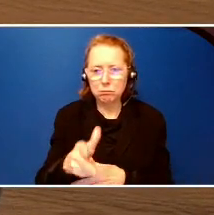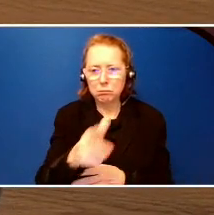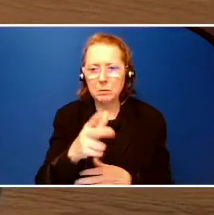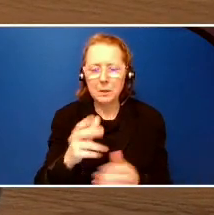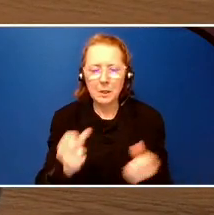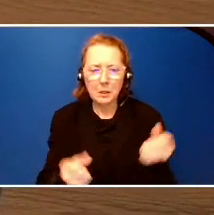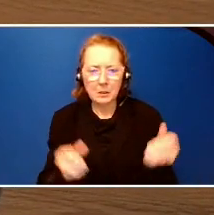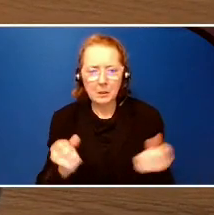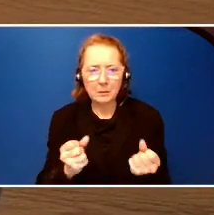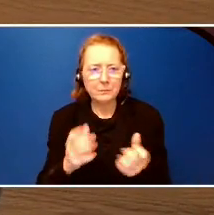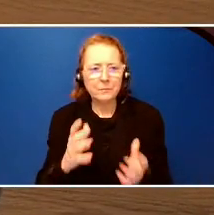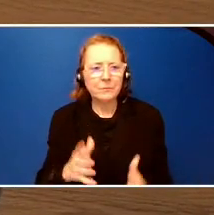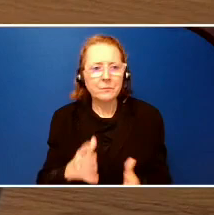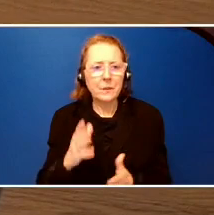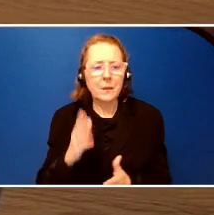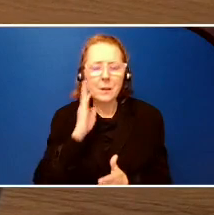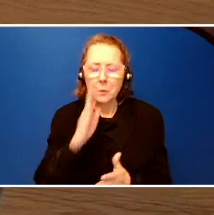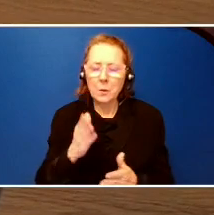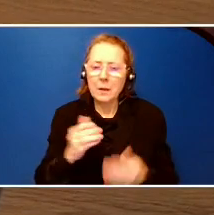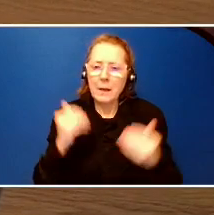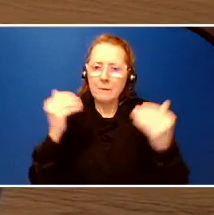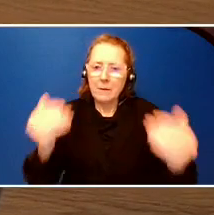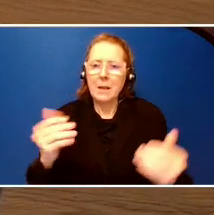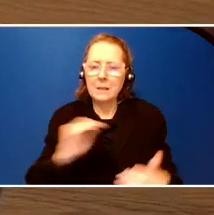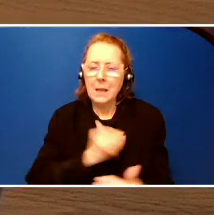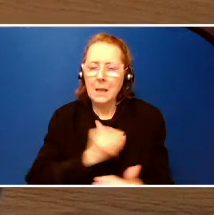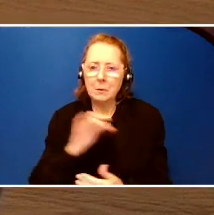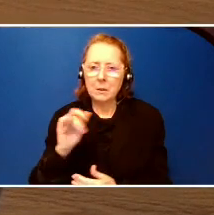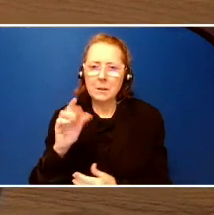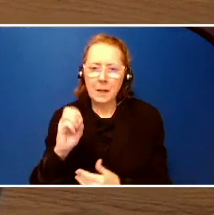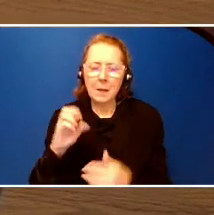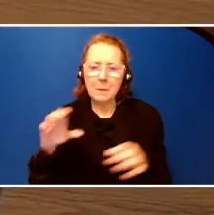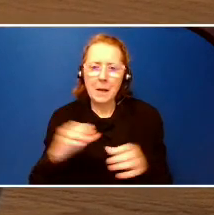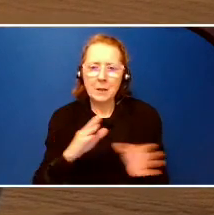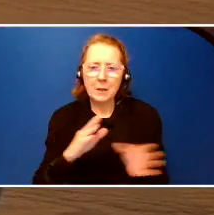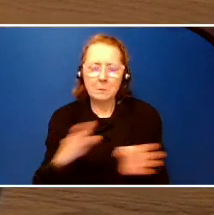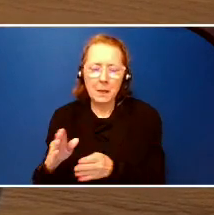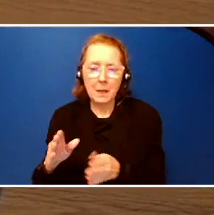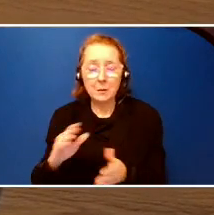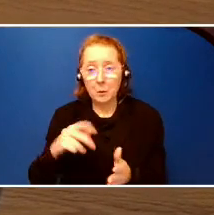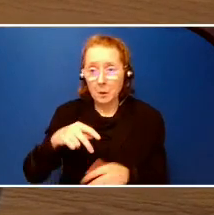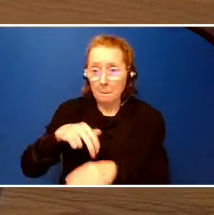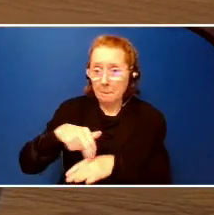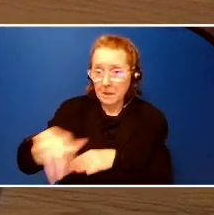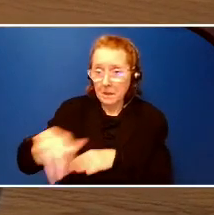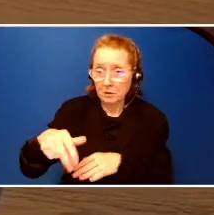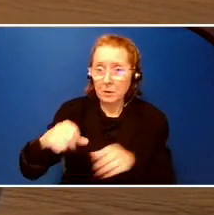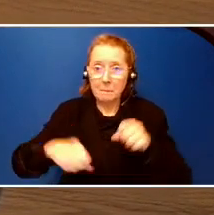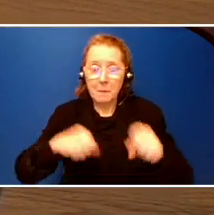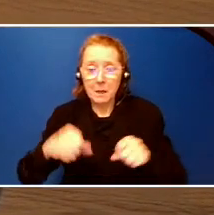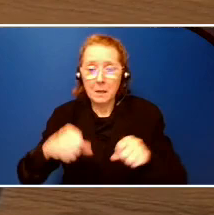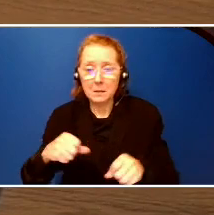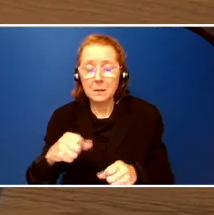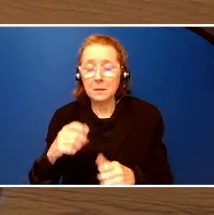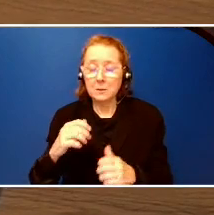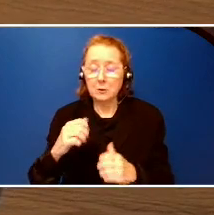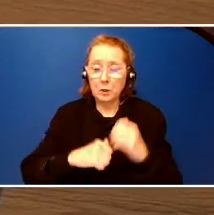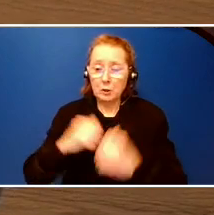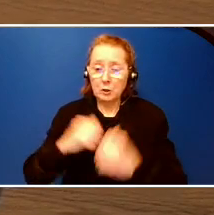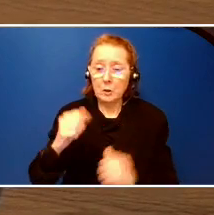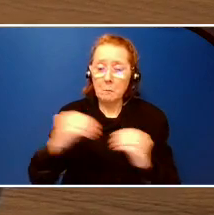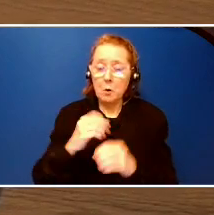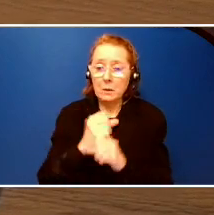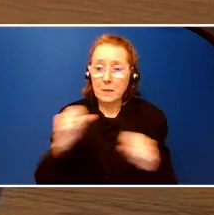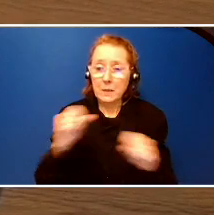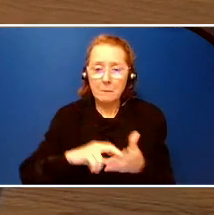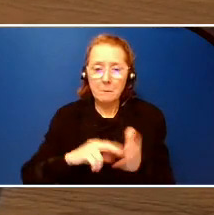action plan by making our pedestrian and bicycling infrastructure safer. We make our streets safer. We